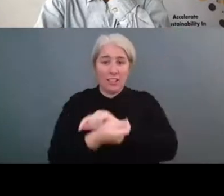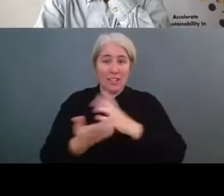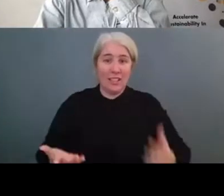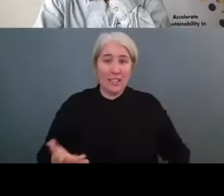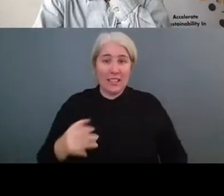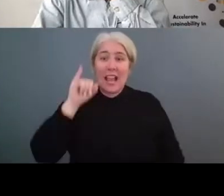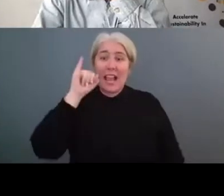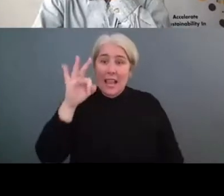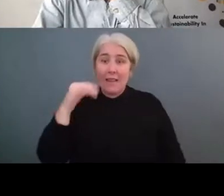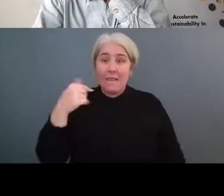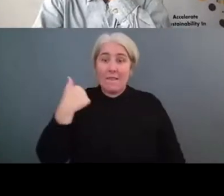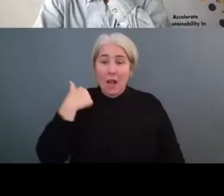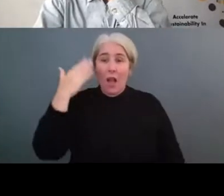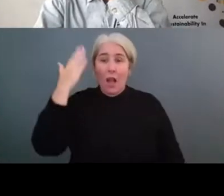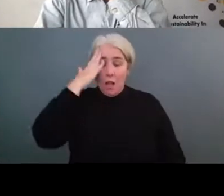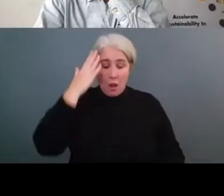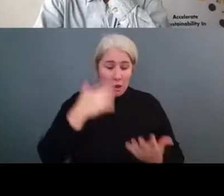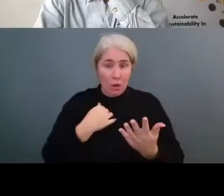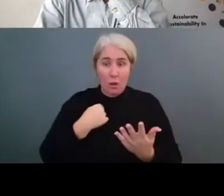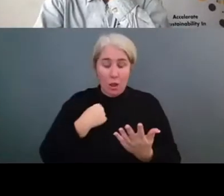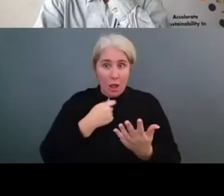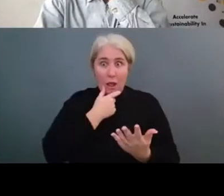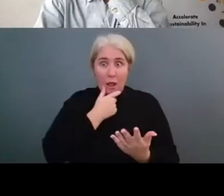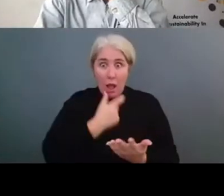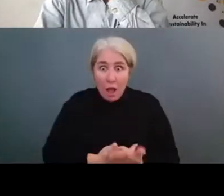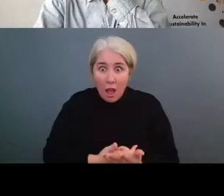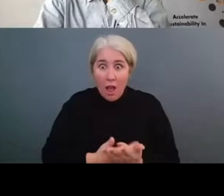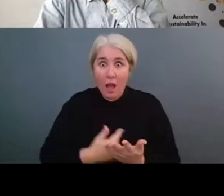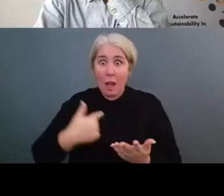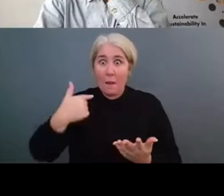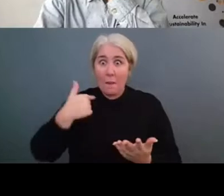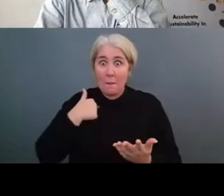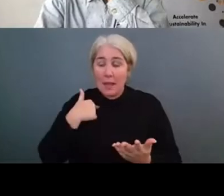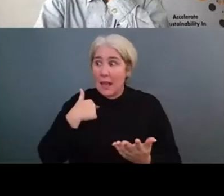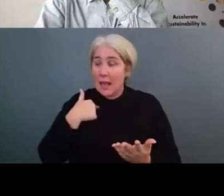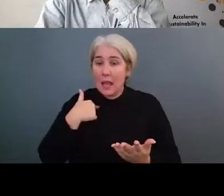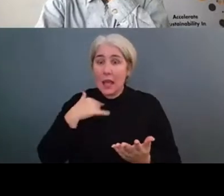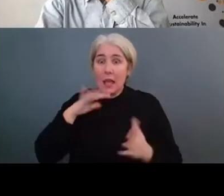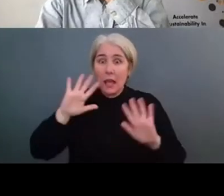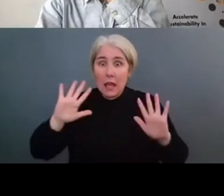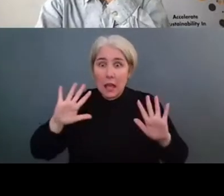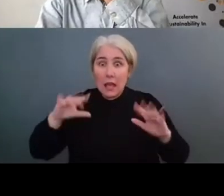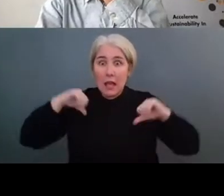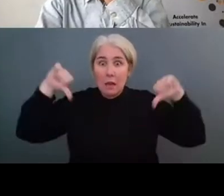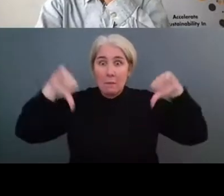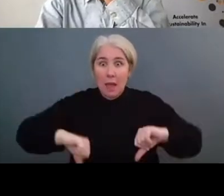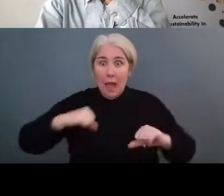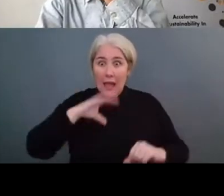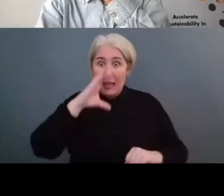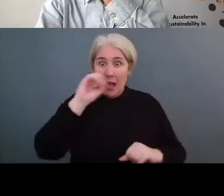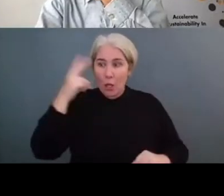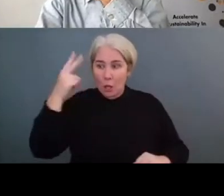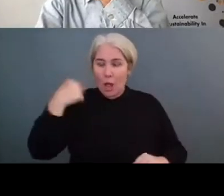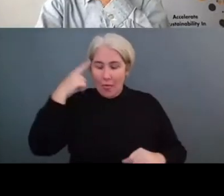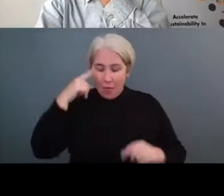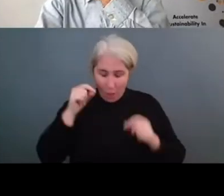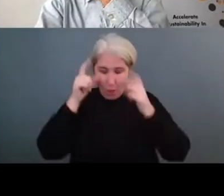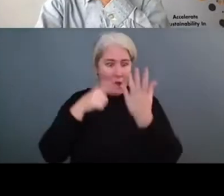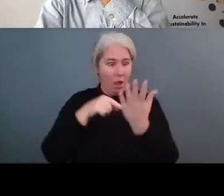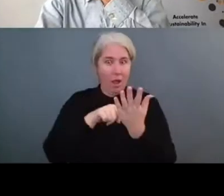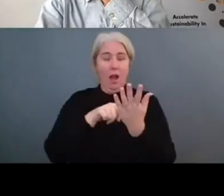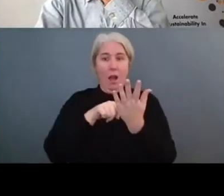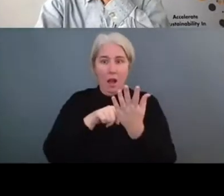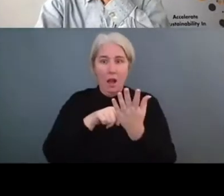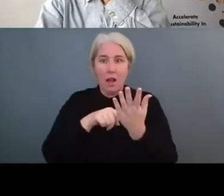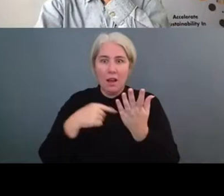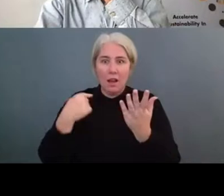I'm using that much, maybe in the morning I will think, okay, today I have to make an effort. I love this, the idea